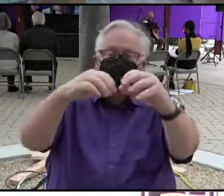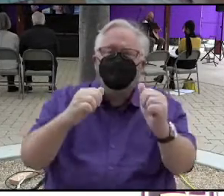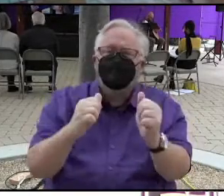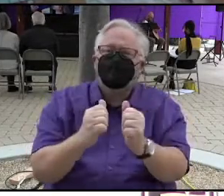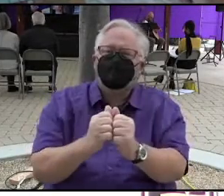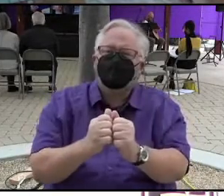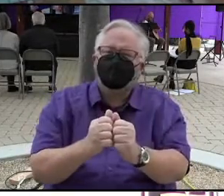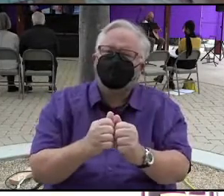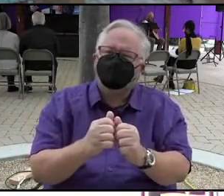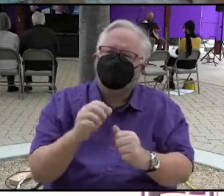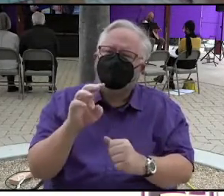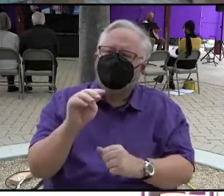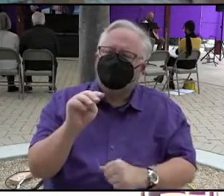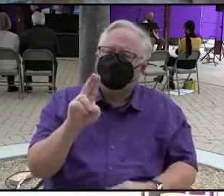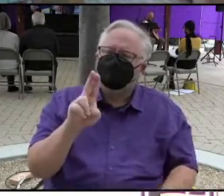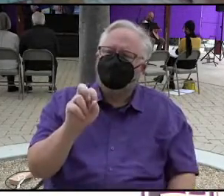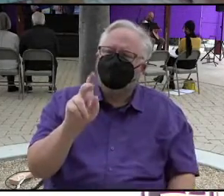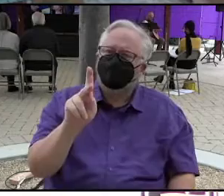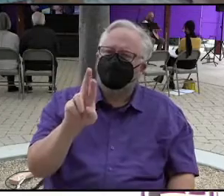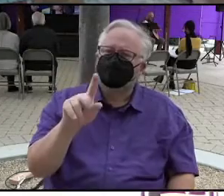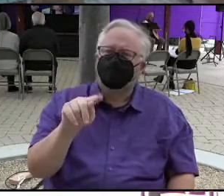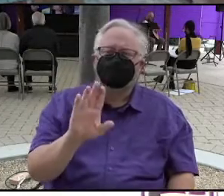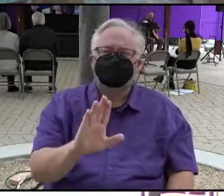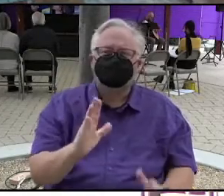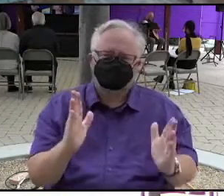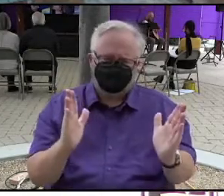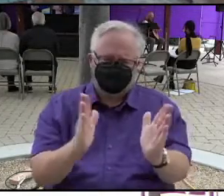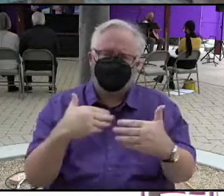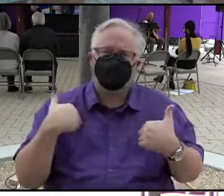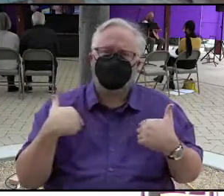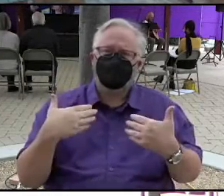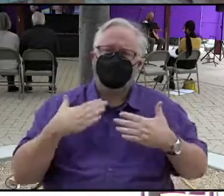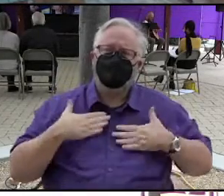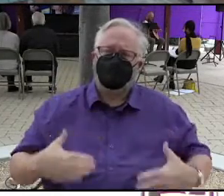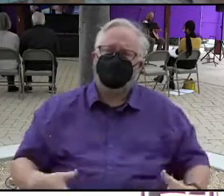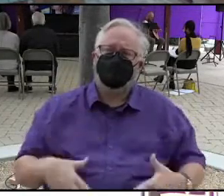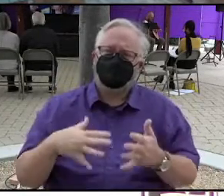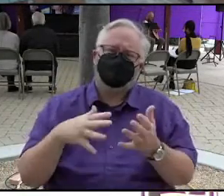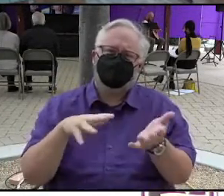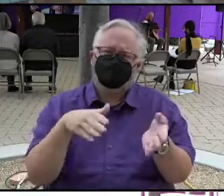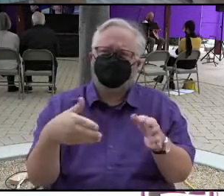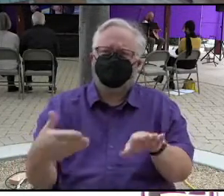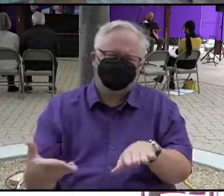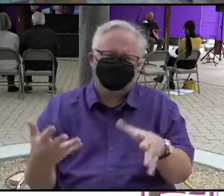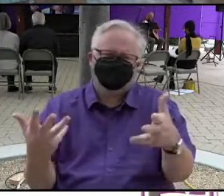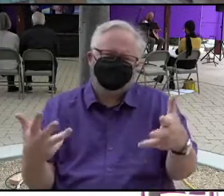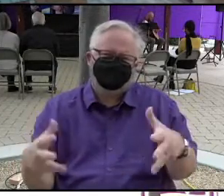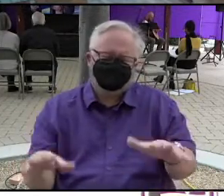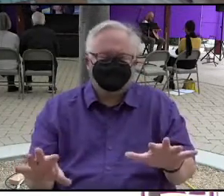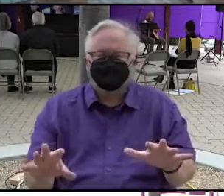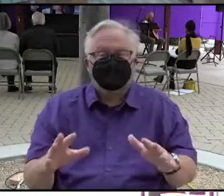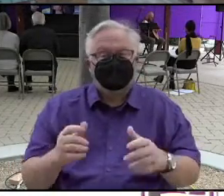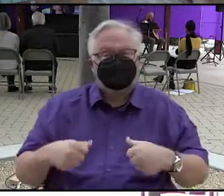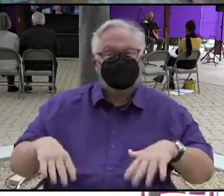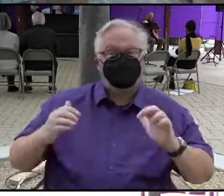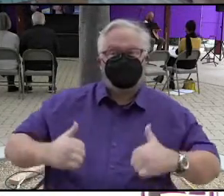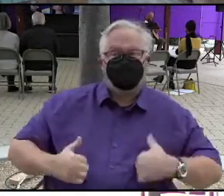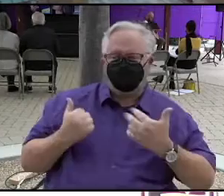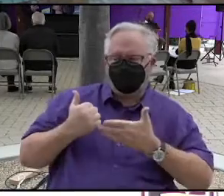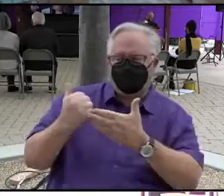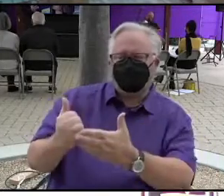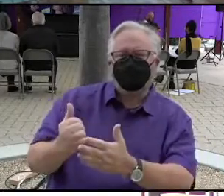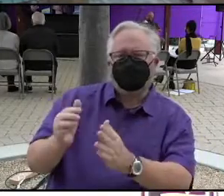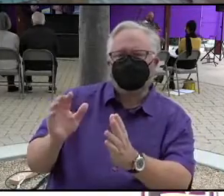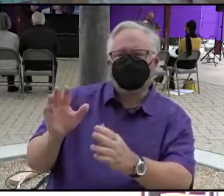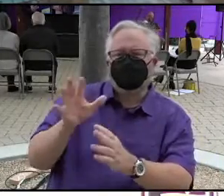limp body of the muskrat. He had given his life to aid this helpless human. But then the others noticed that